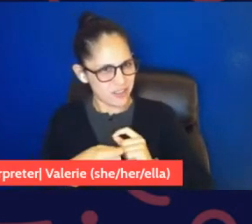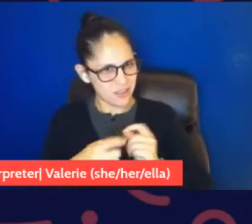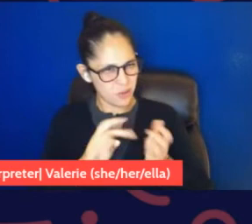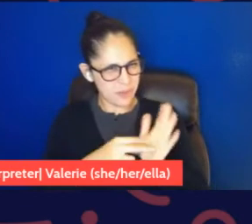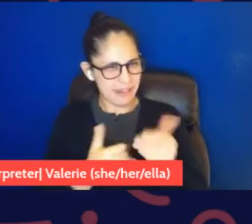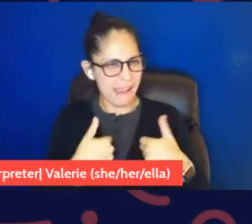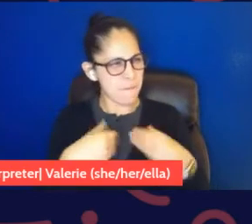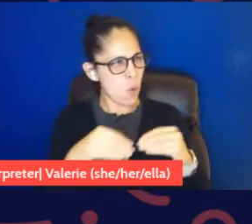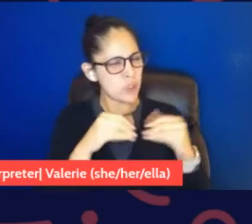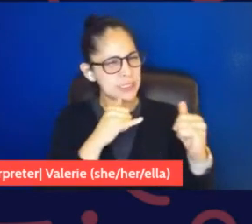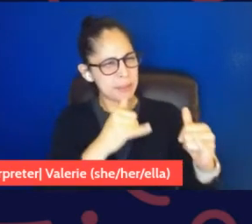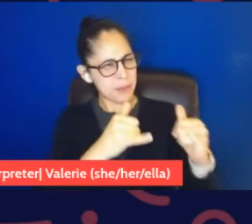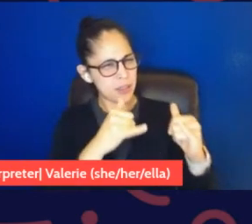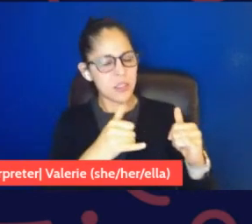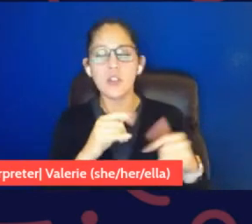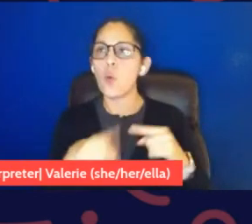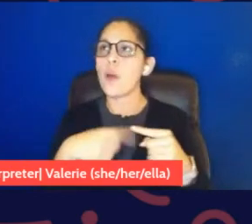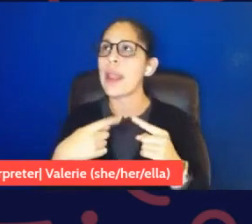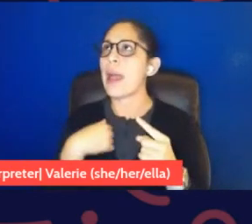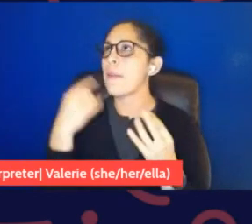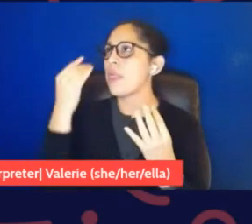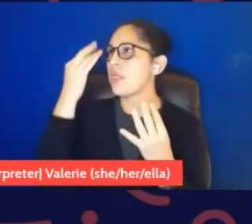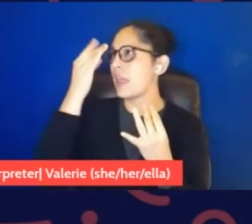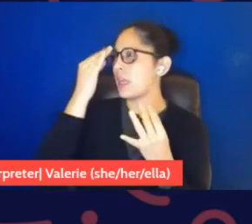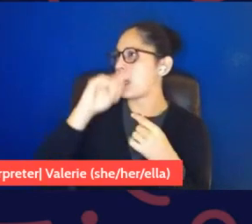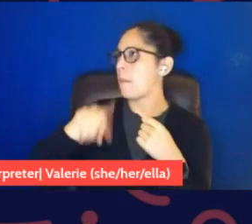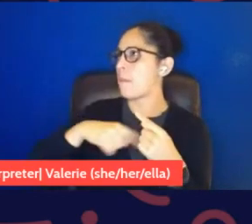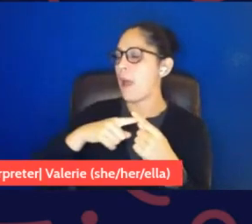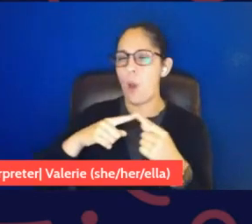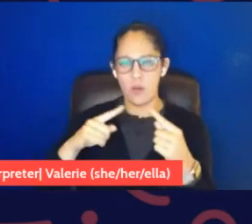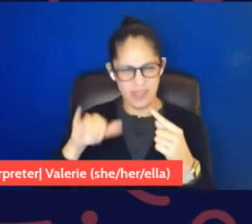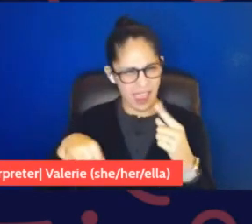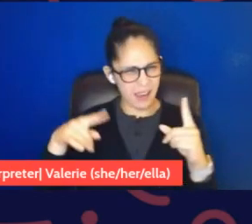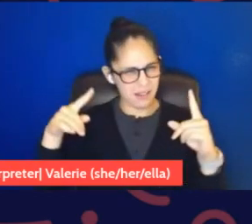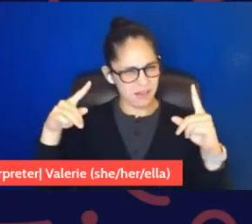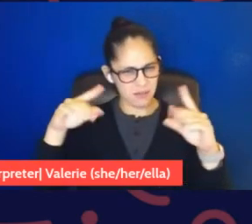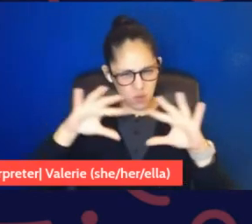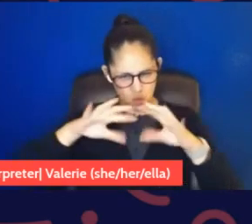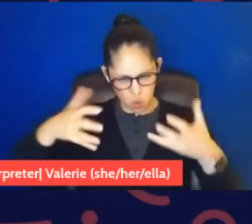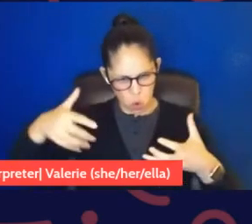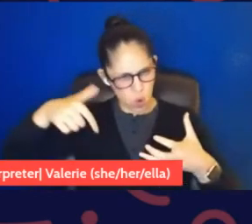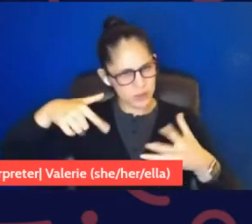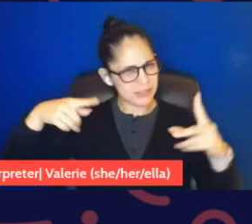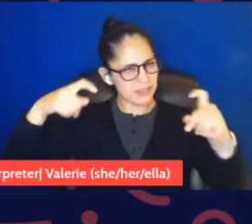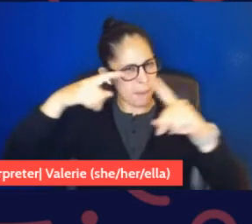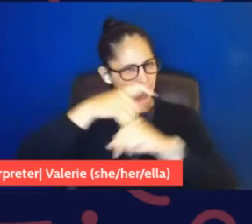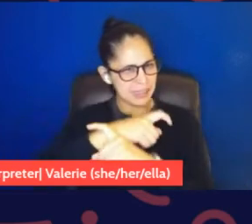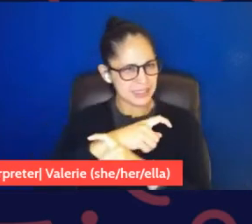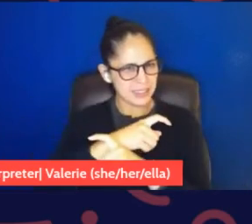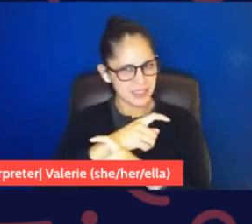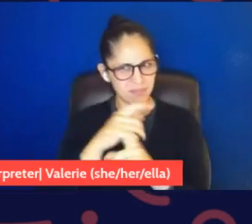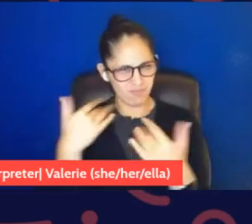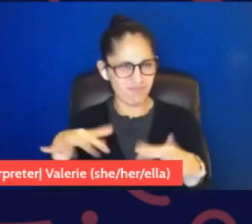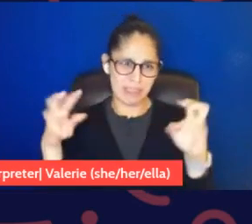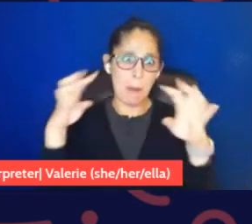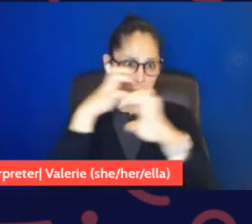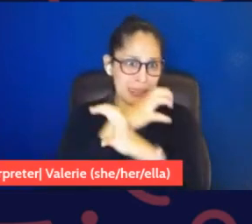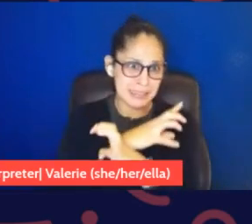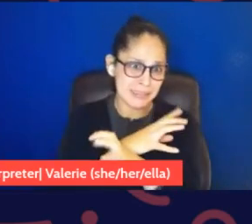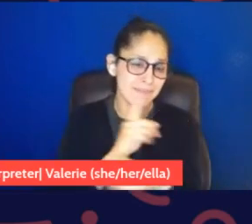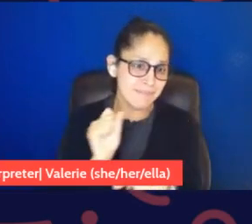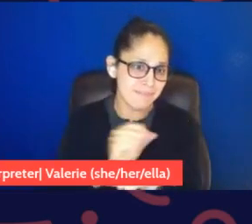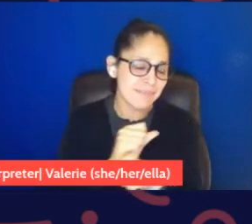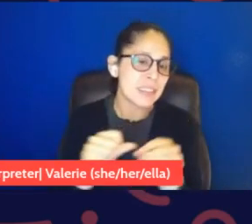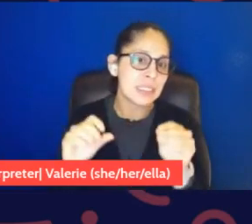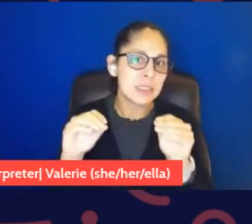And so I think when we're looking at this, I think the complexity of the world we live in, I think is clear. It's much